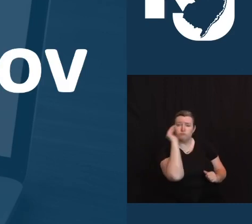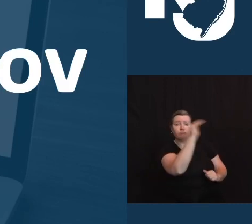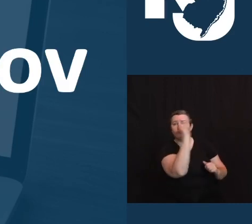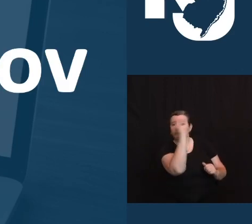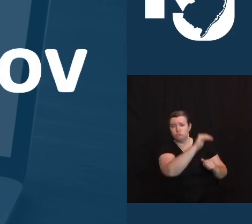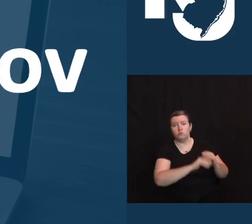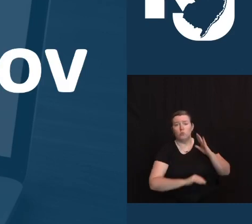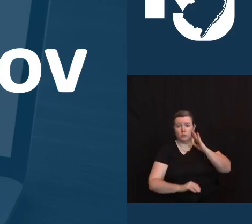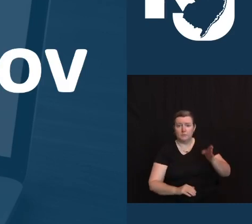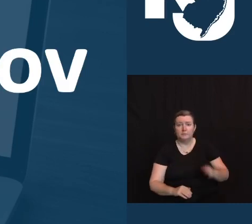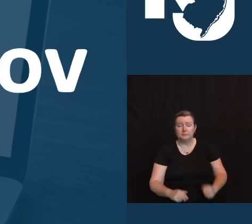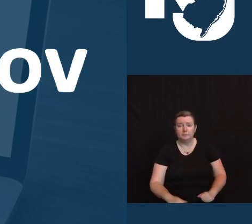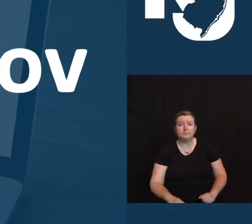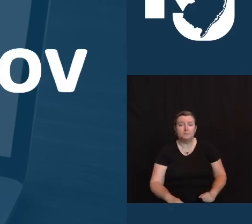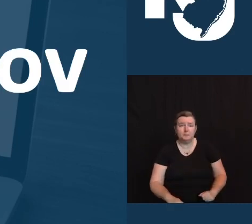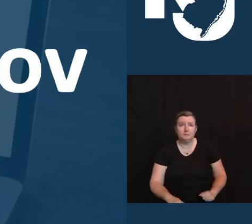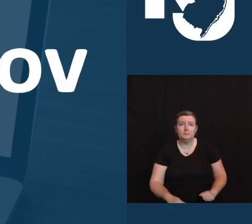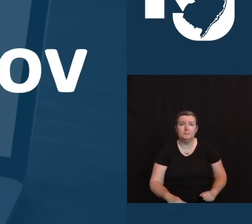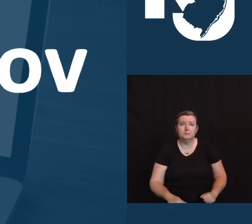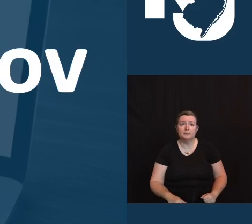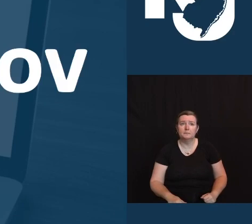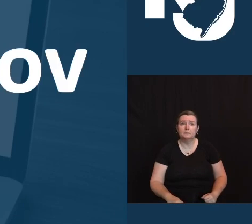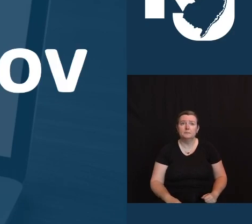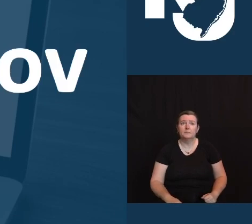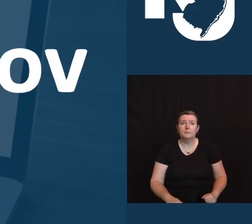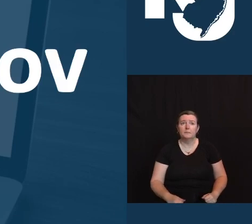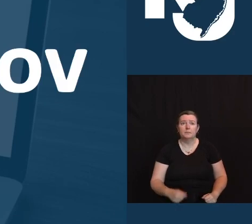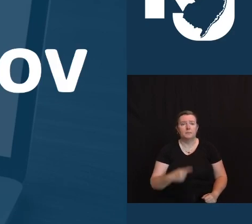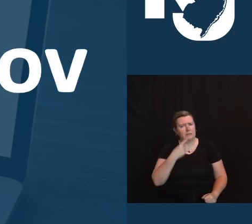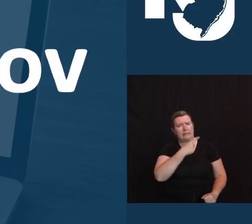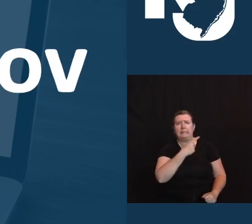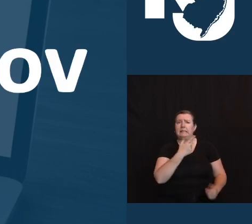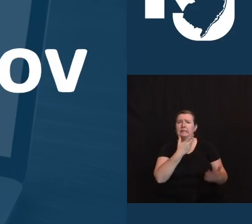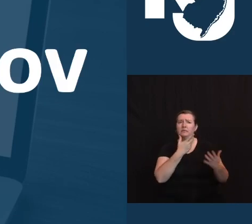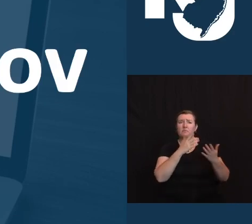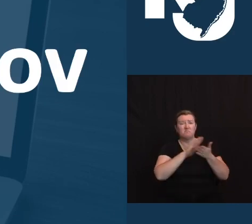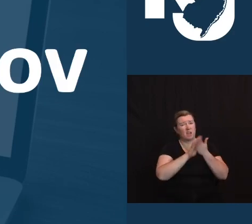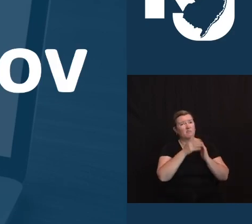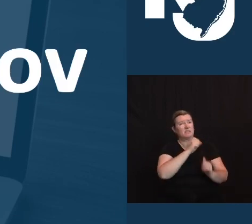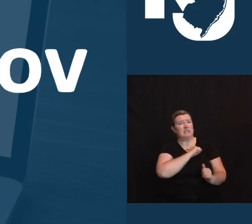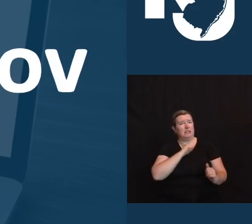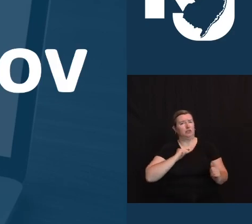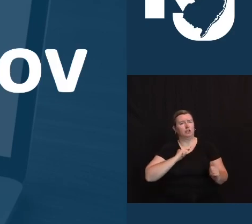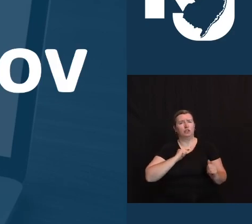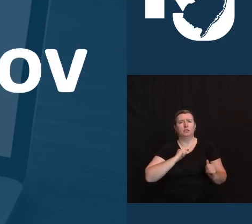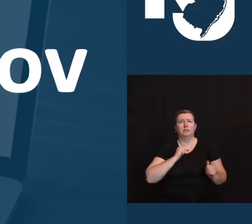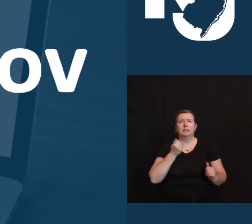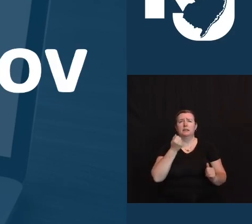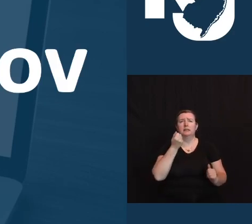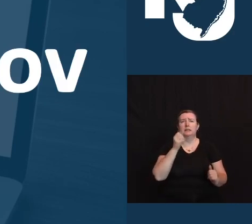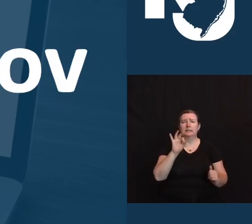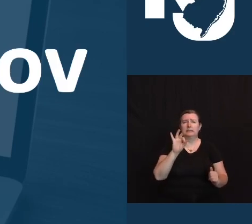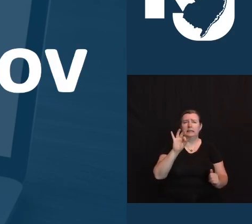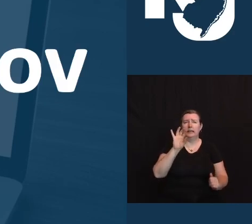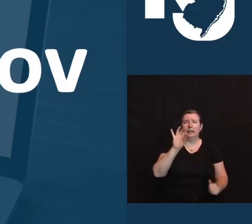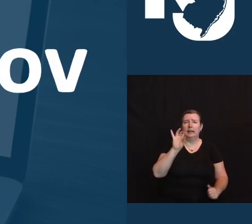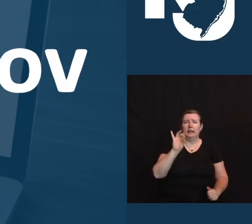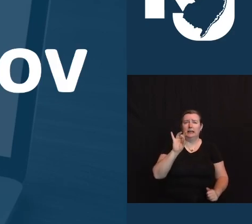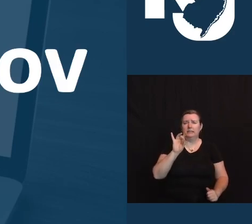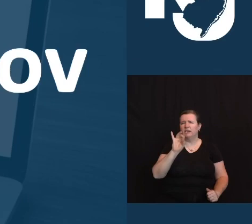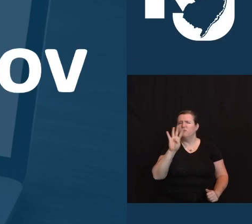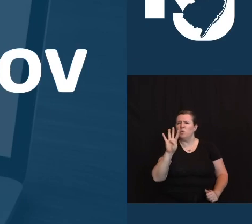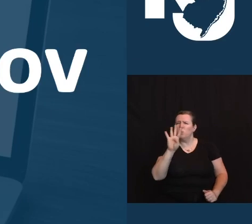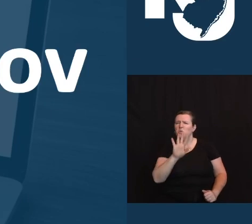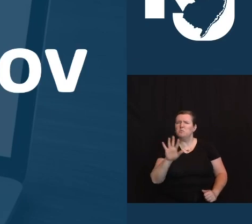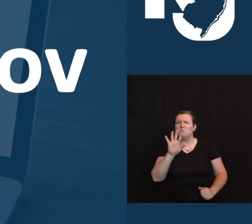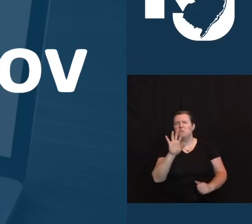in 1984, meaning he came into office in January 85, so I can say safely